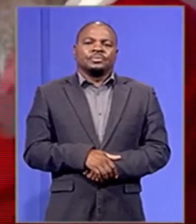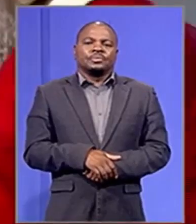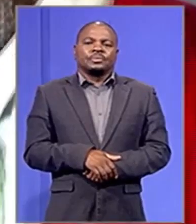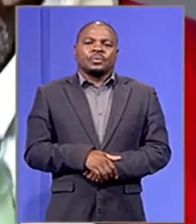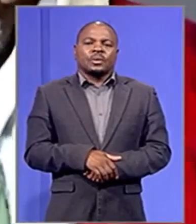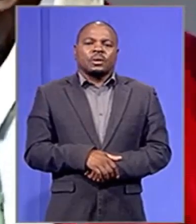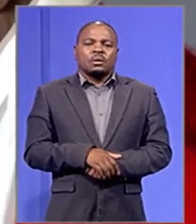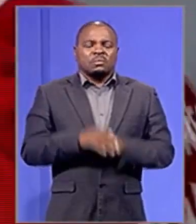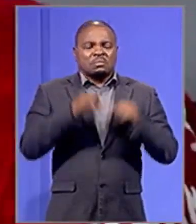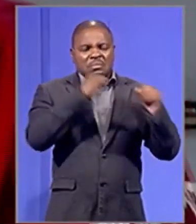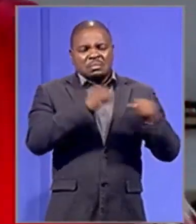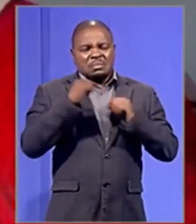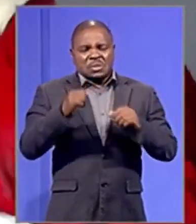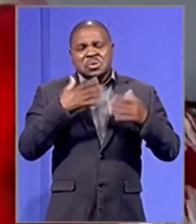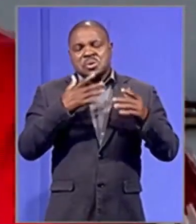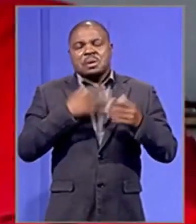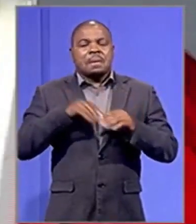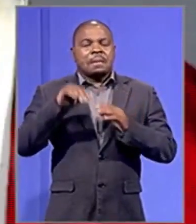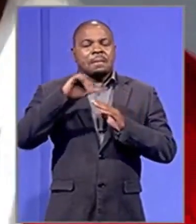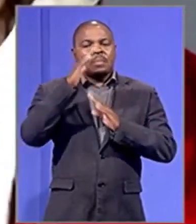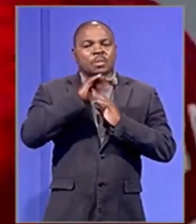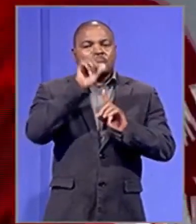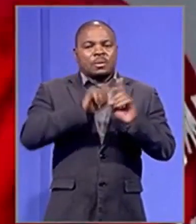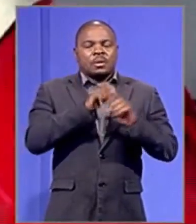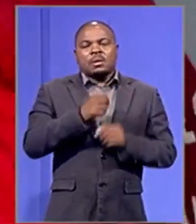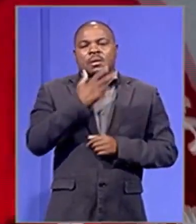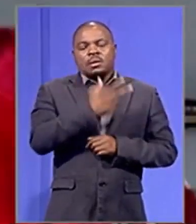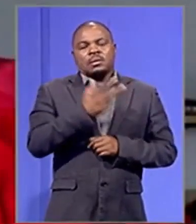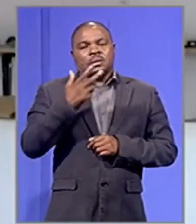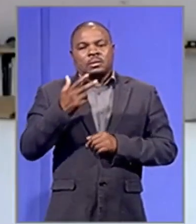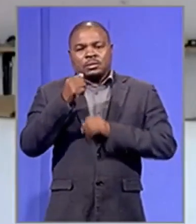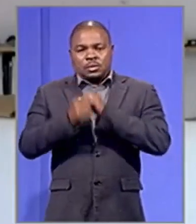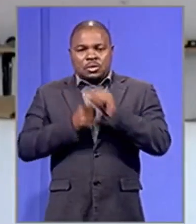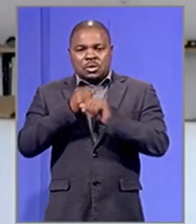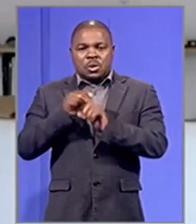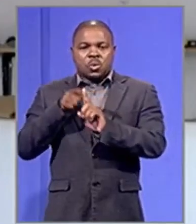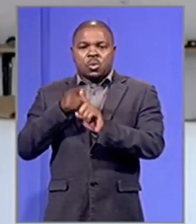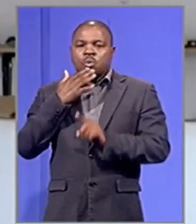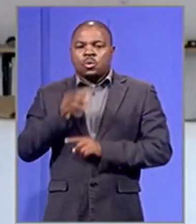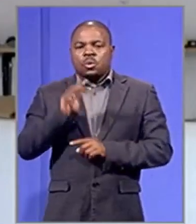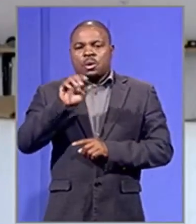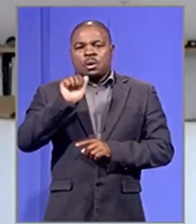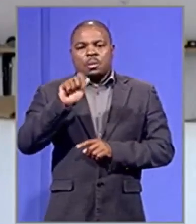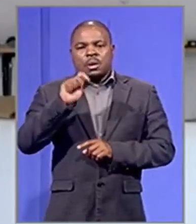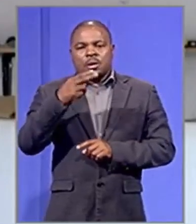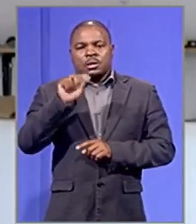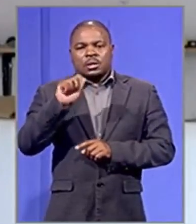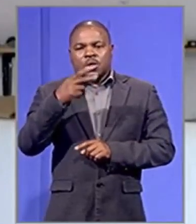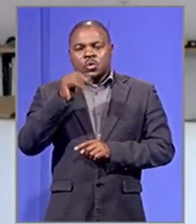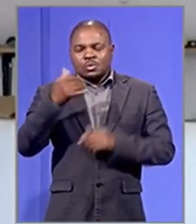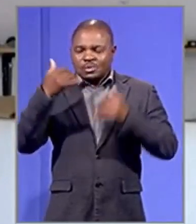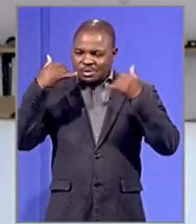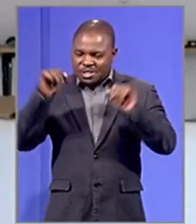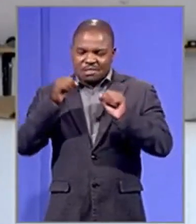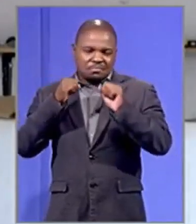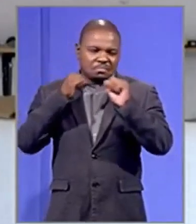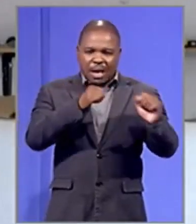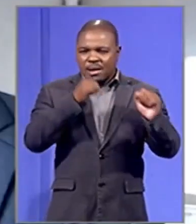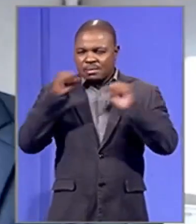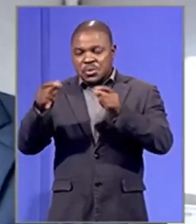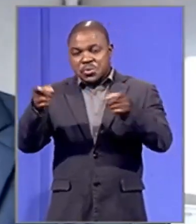Mogaka wa mabole wa dingwaga di le 18 James Dynamite Mathato o santse a kgona go betsa mabole a